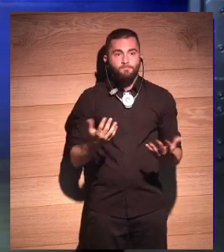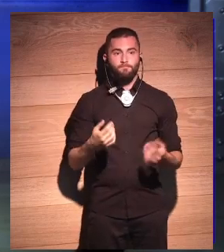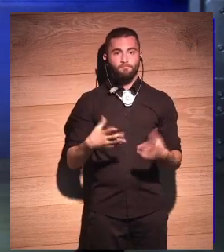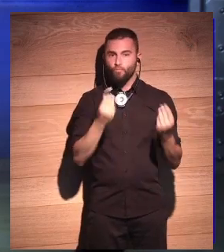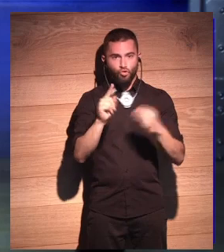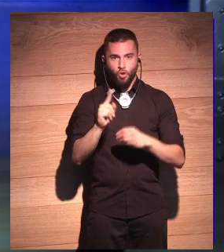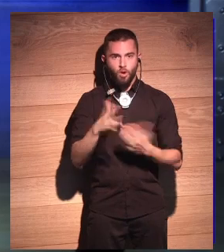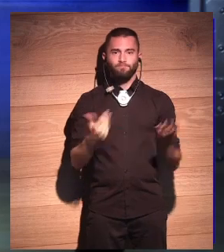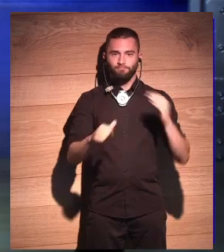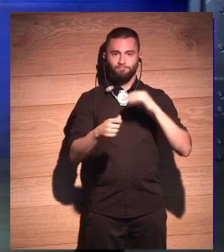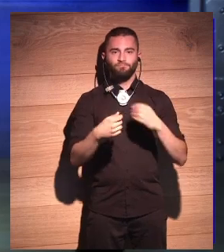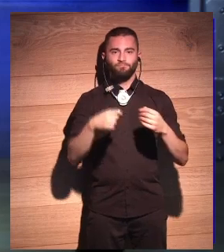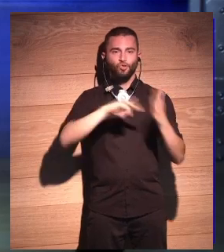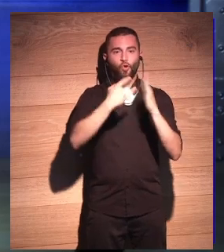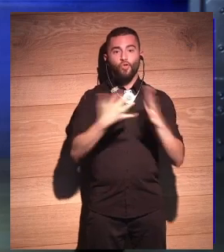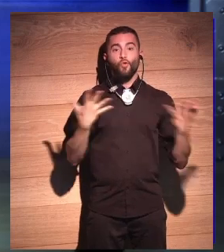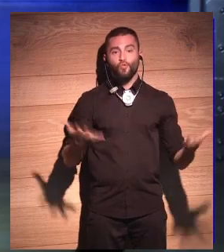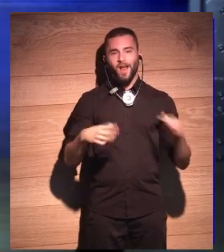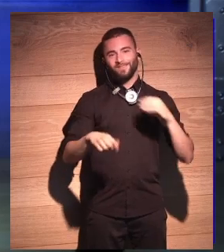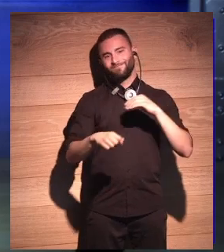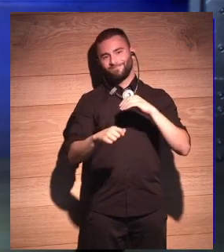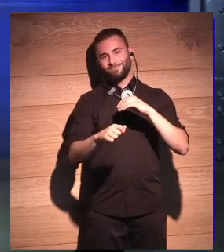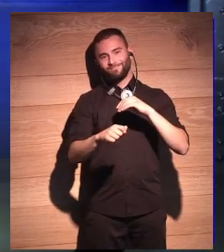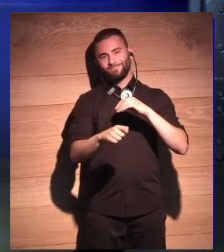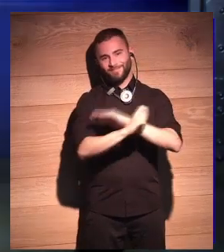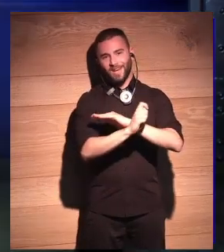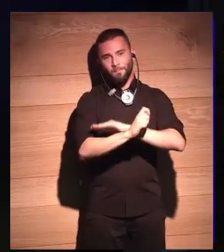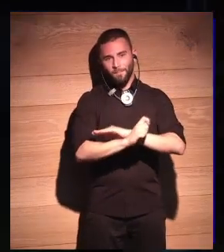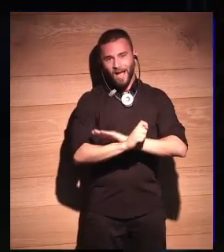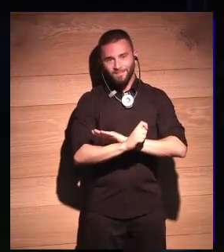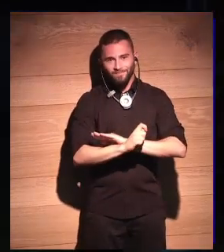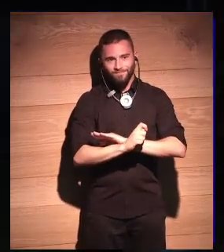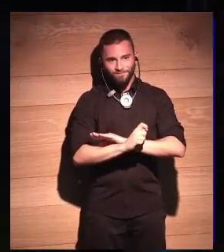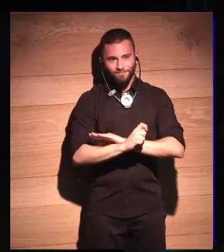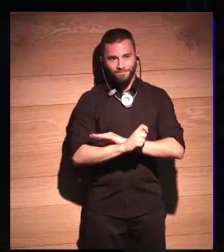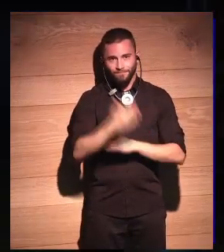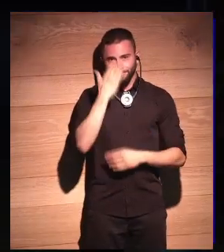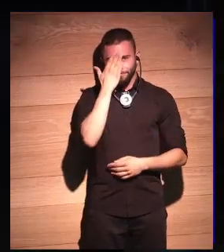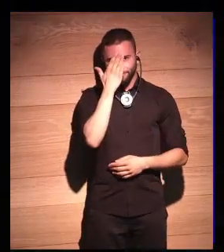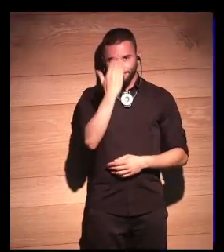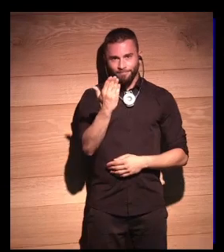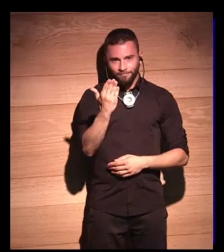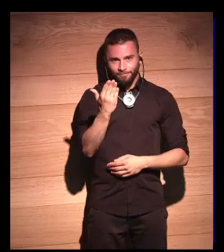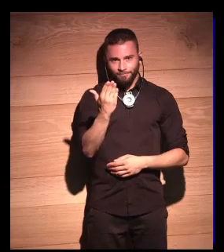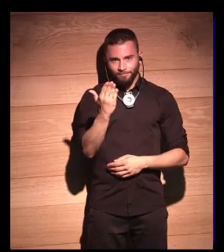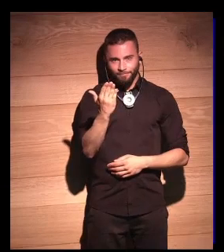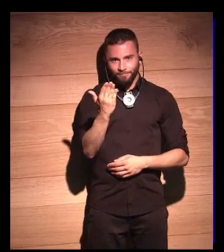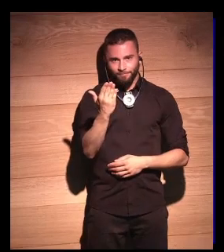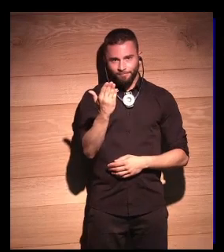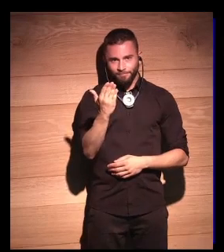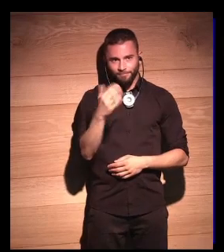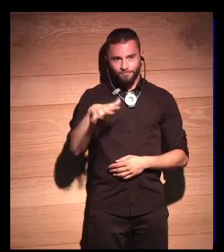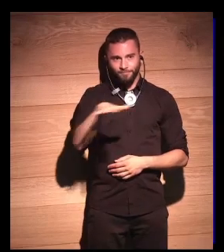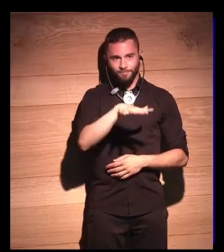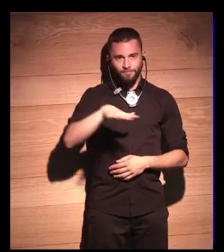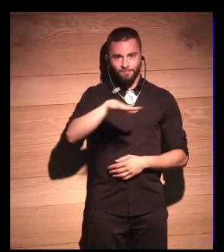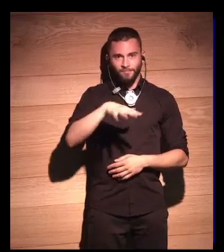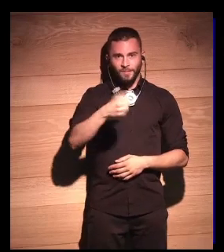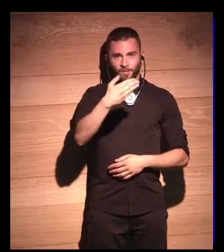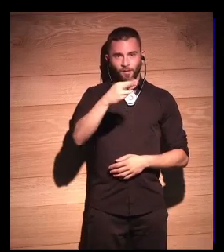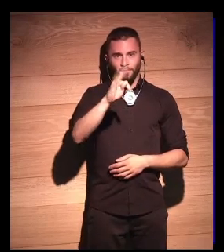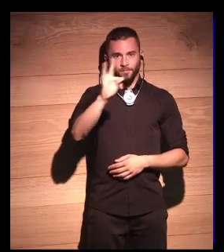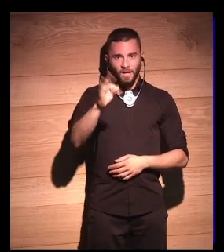and action. Seriously, where is Bart Station? Oh, crap, I did it again.